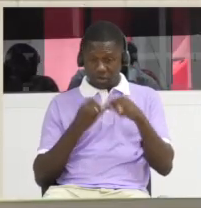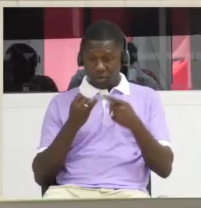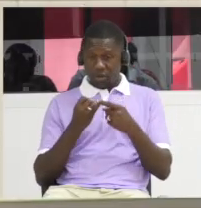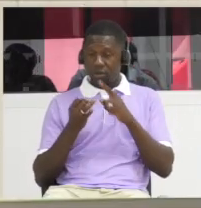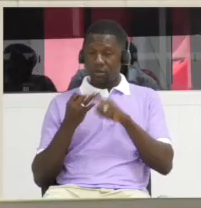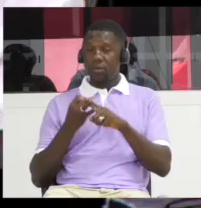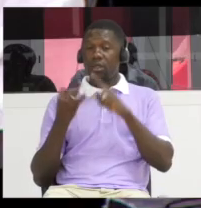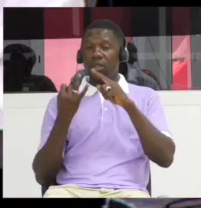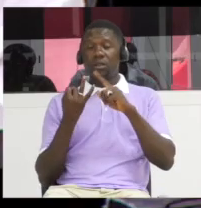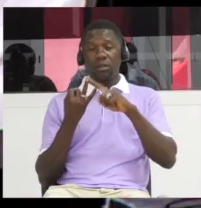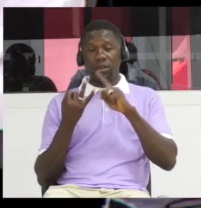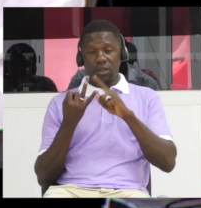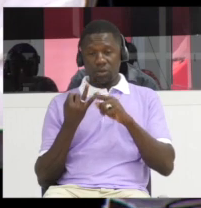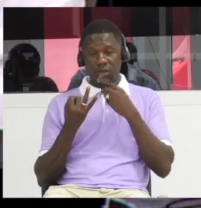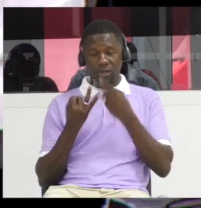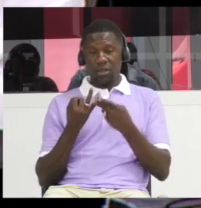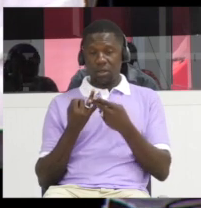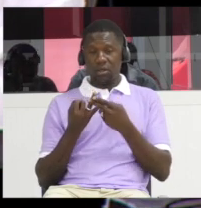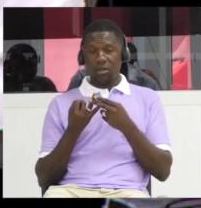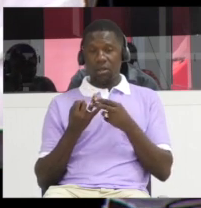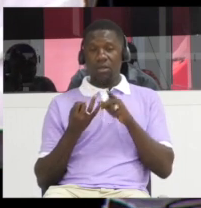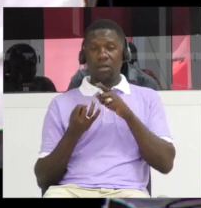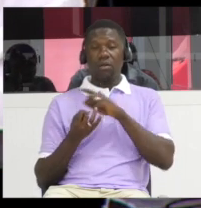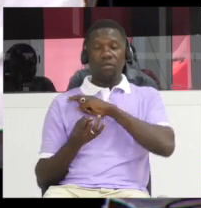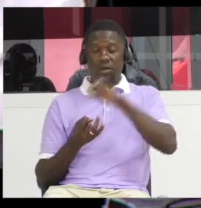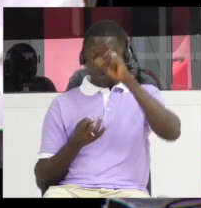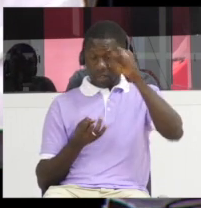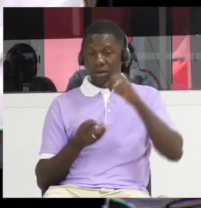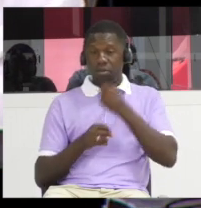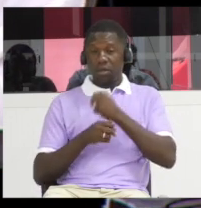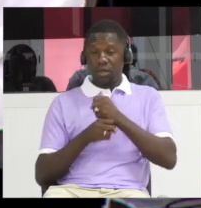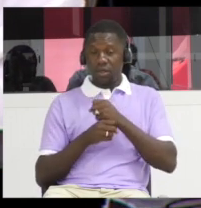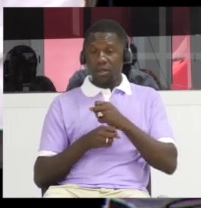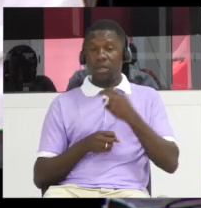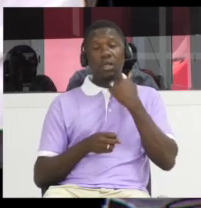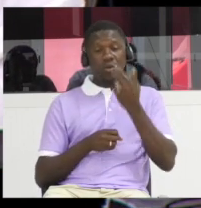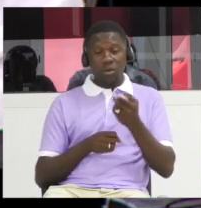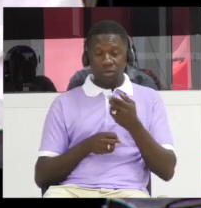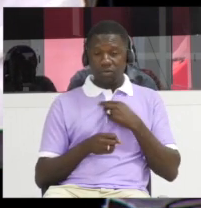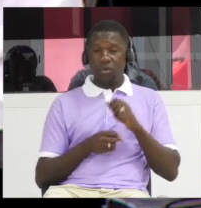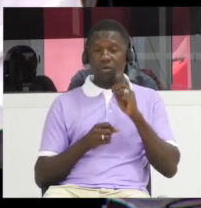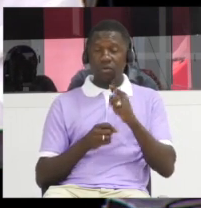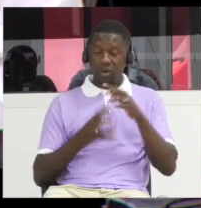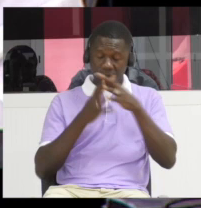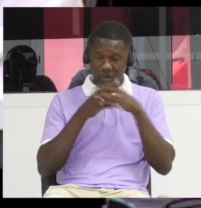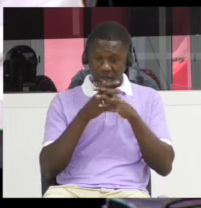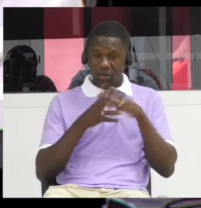The second is that he made a request for American military intervention, which was declined there and